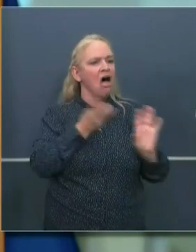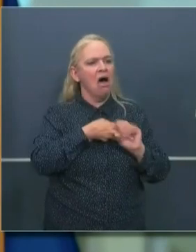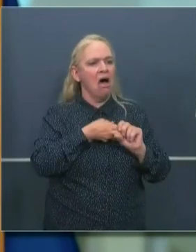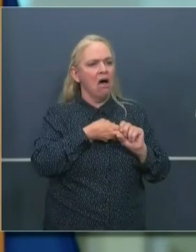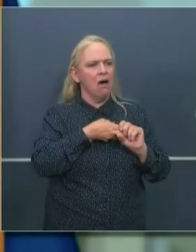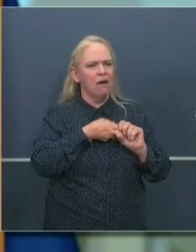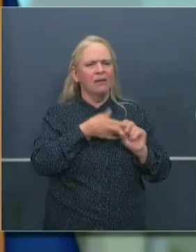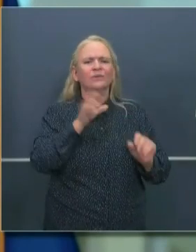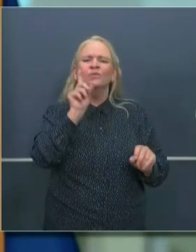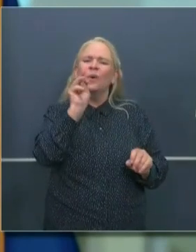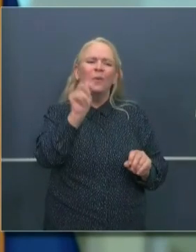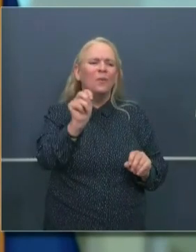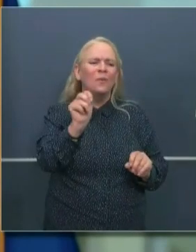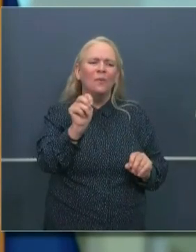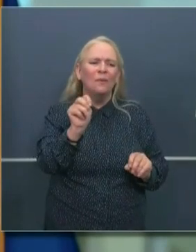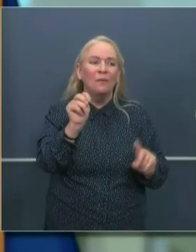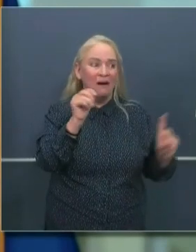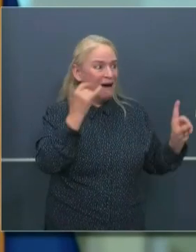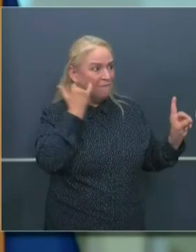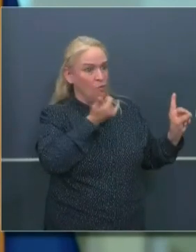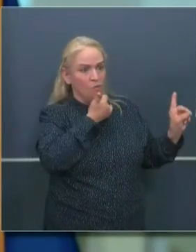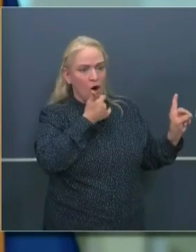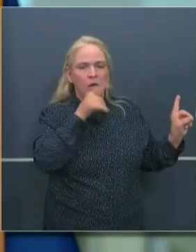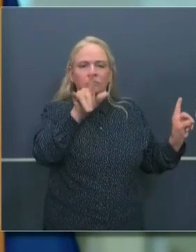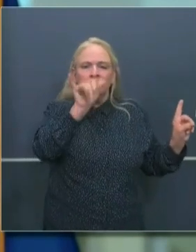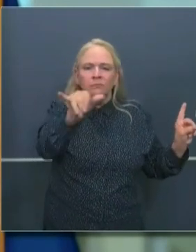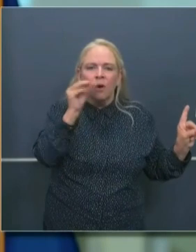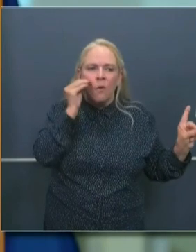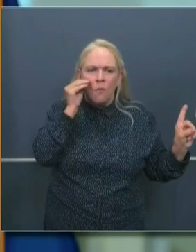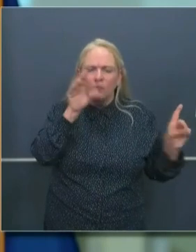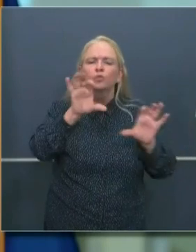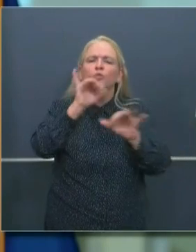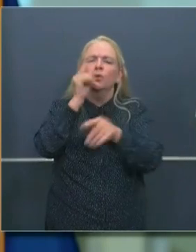to do is. I encourage them to do the right thing. And people also